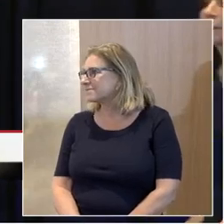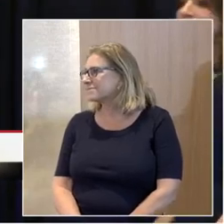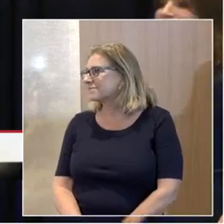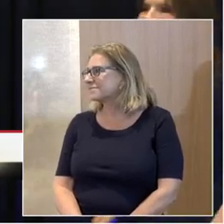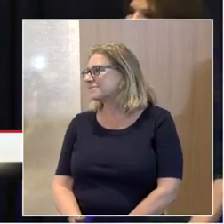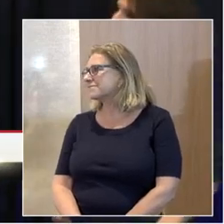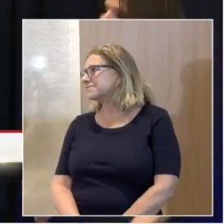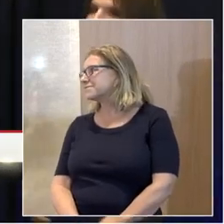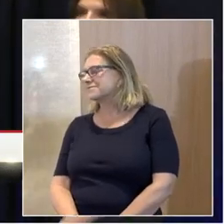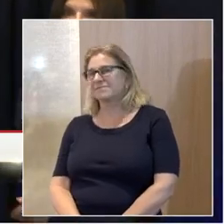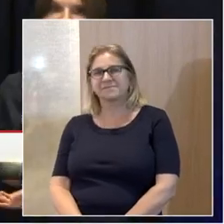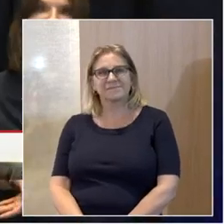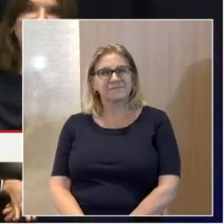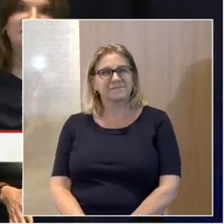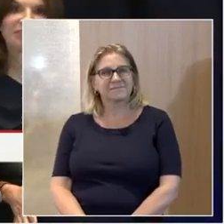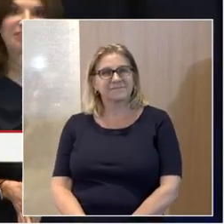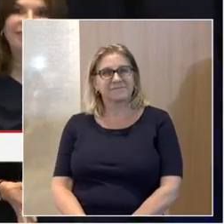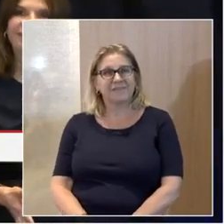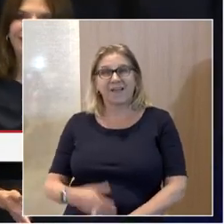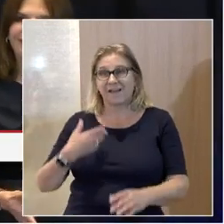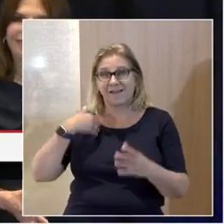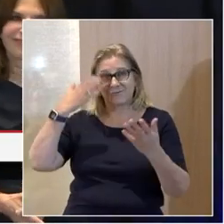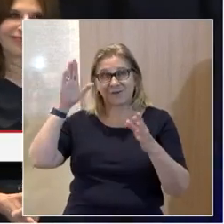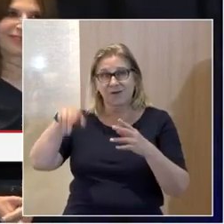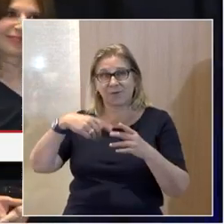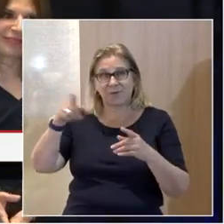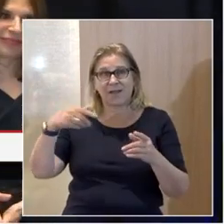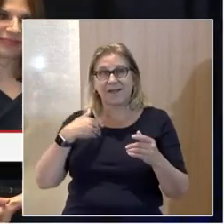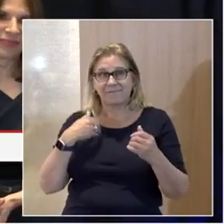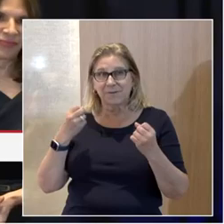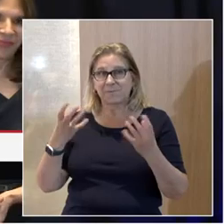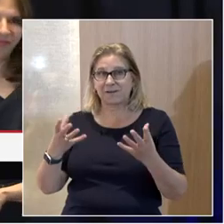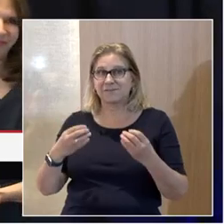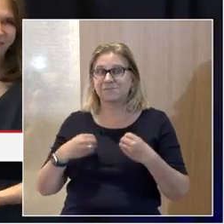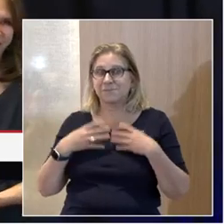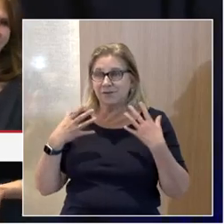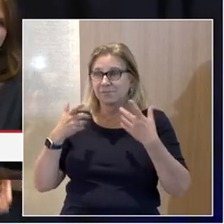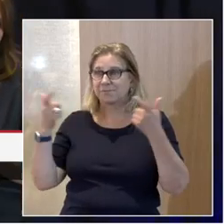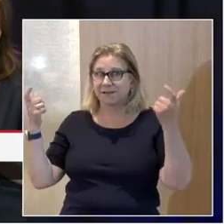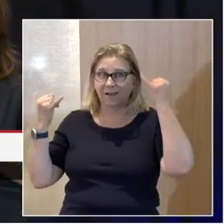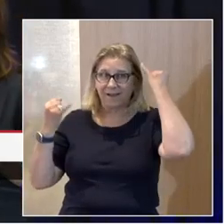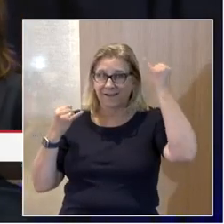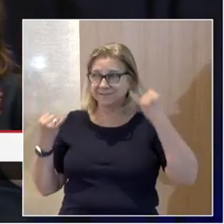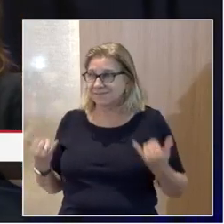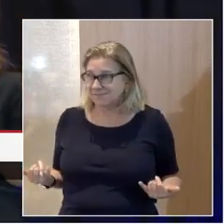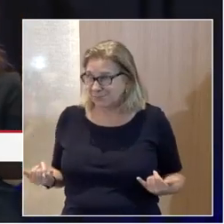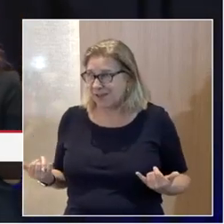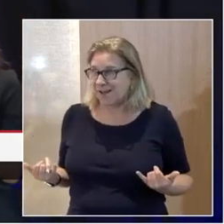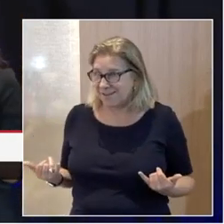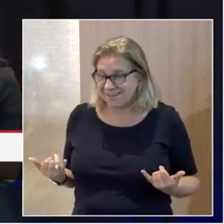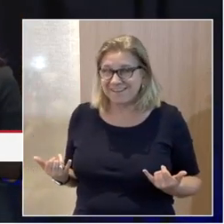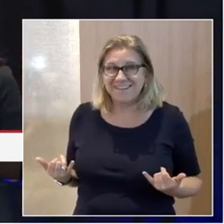I don't know about you all, but there are a lot of really inspiring big ideas. What do you all think? Are your wheels turning a little bit?